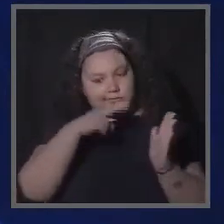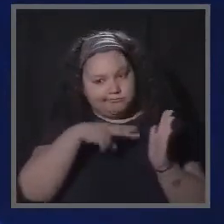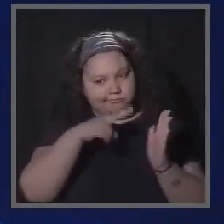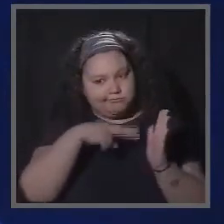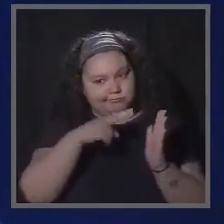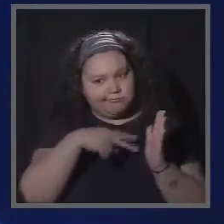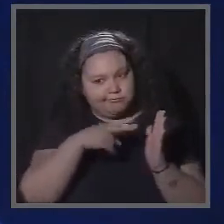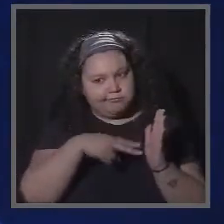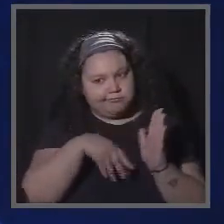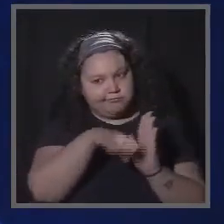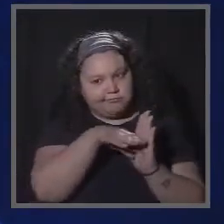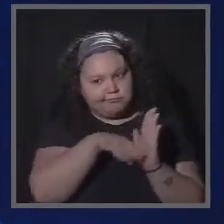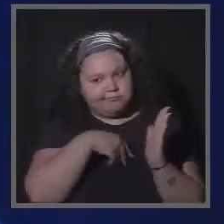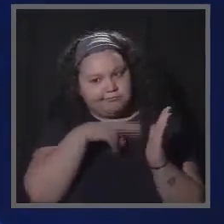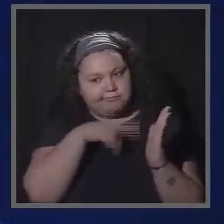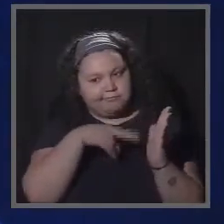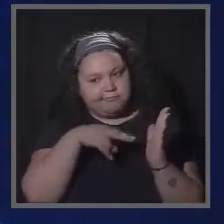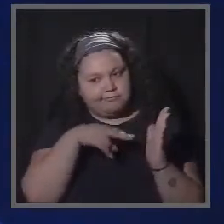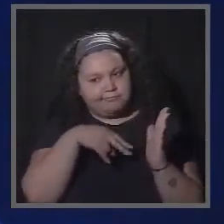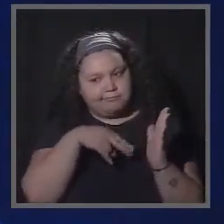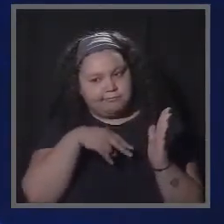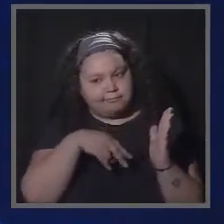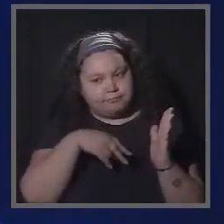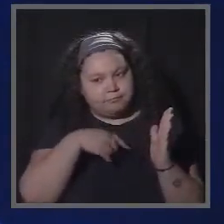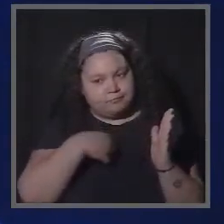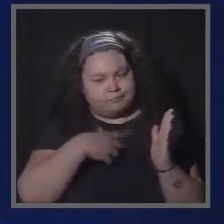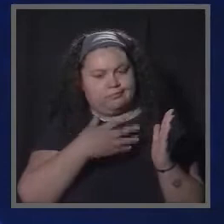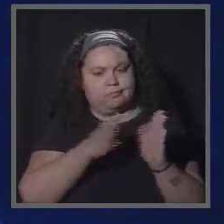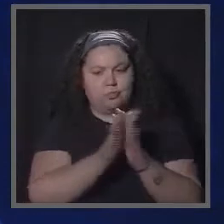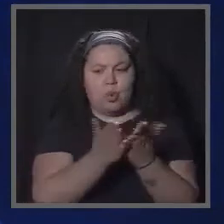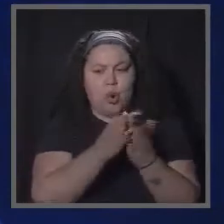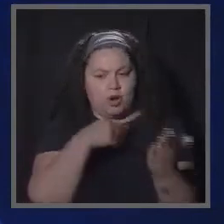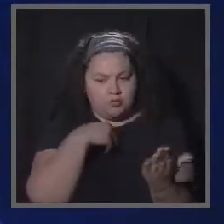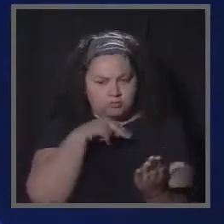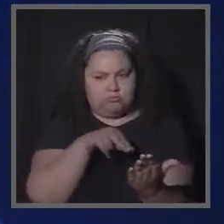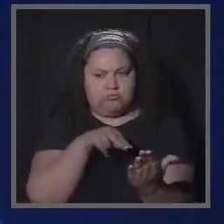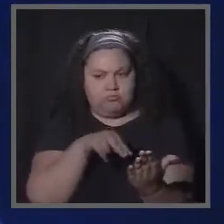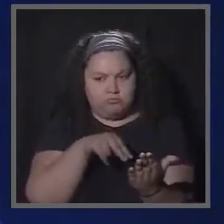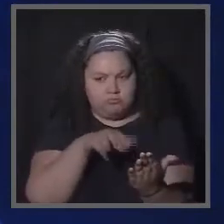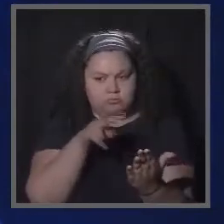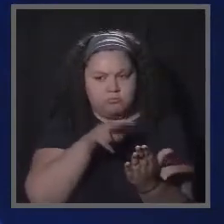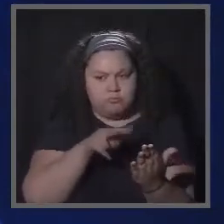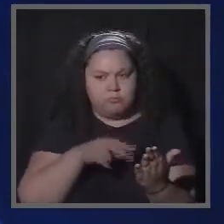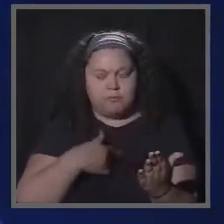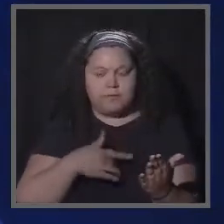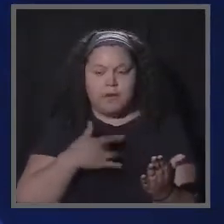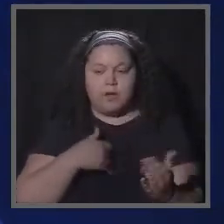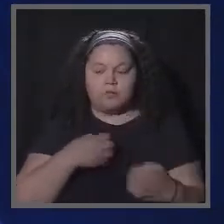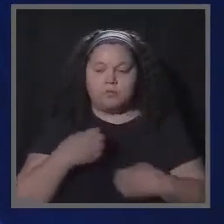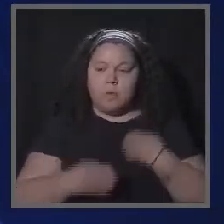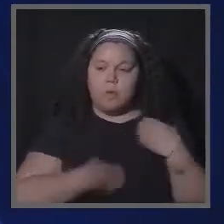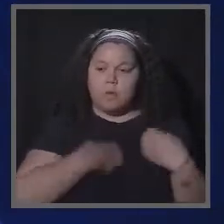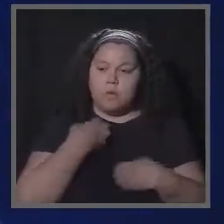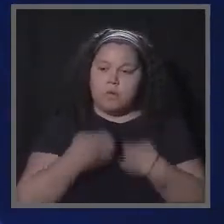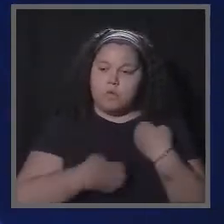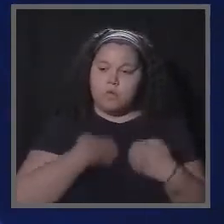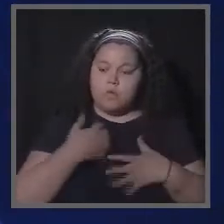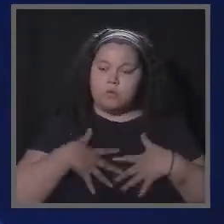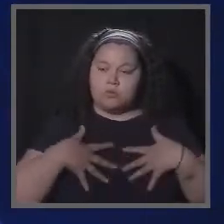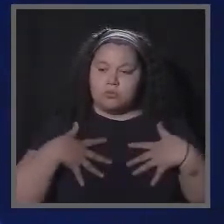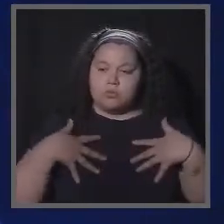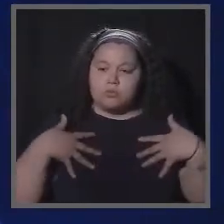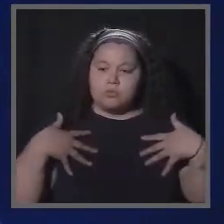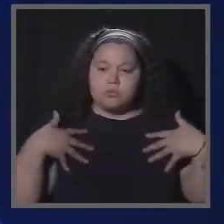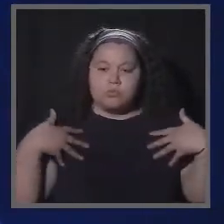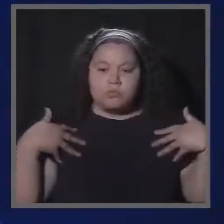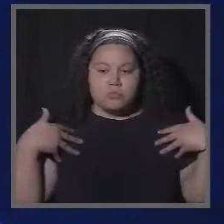and wonderful pictures. And actually, this book had a really emotional impact on me, and I had a very